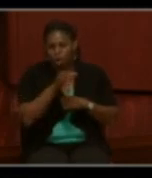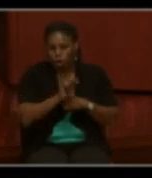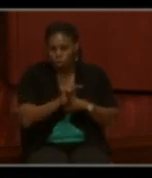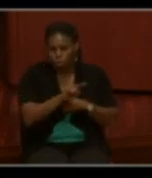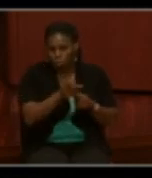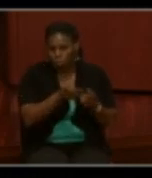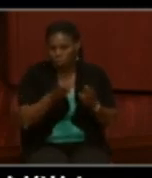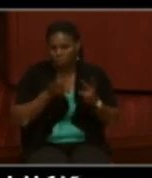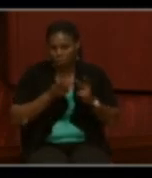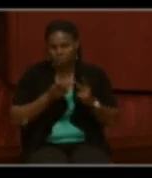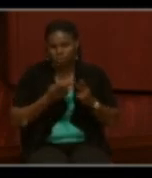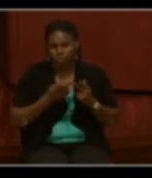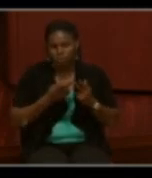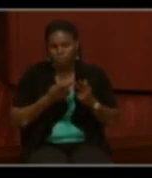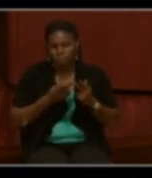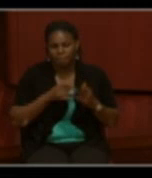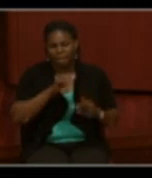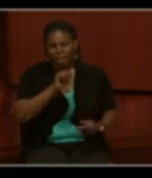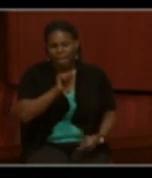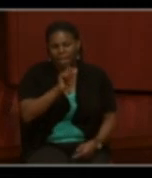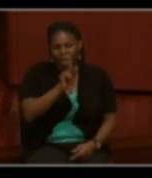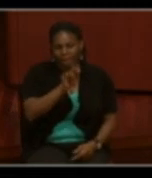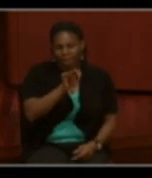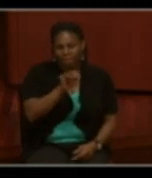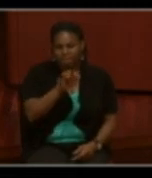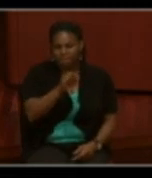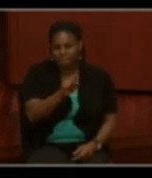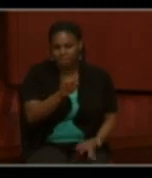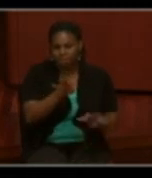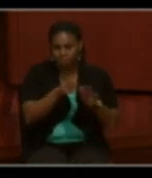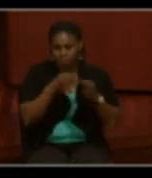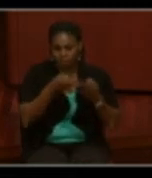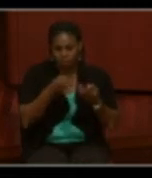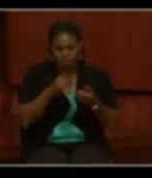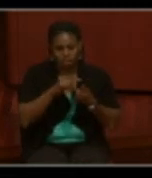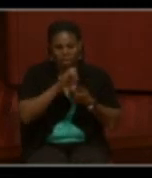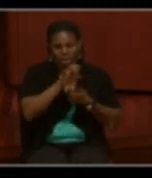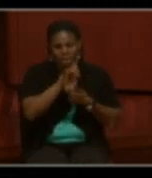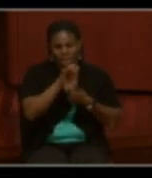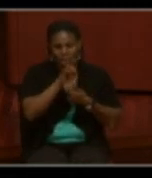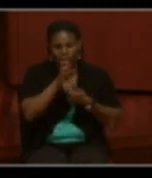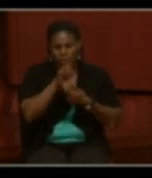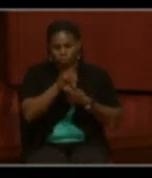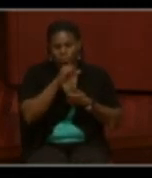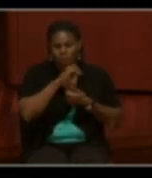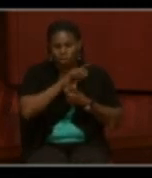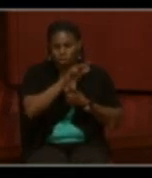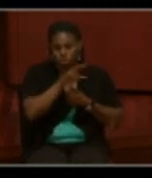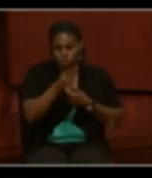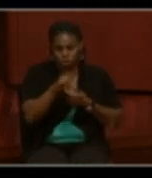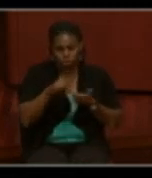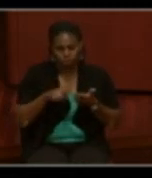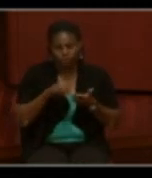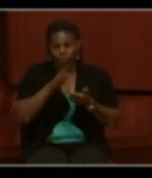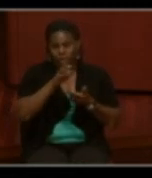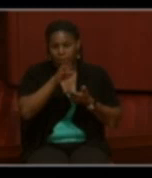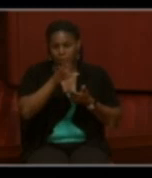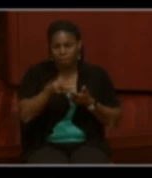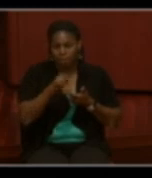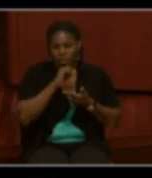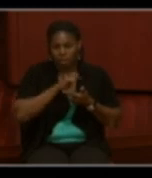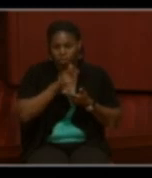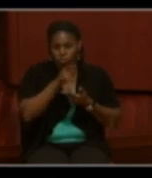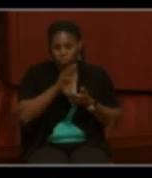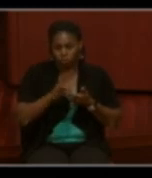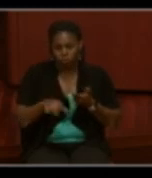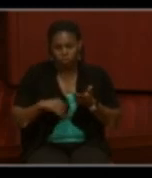boarders are named as the Atkinson family. There's Edward, age 32, Mary, age